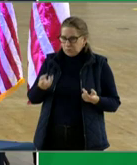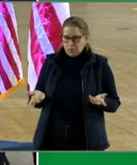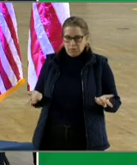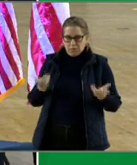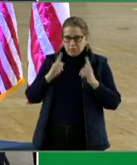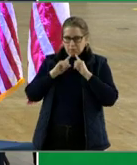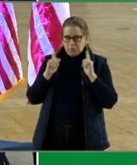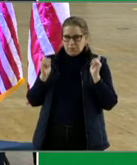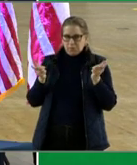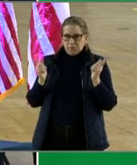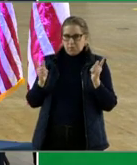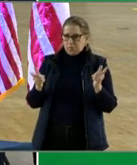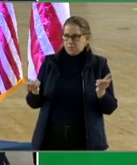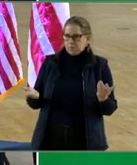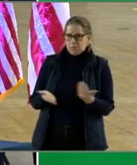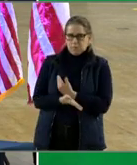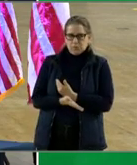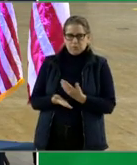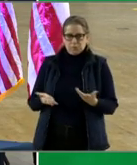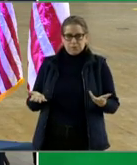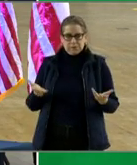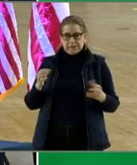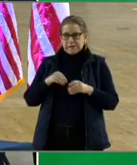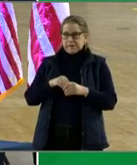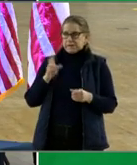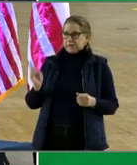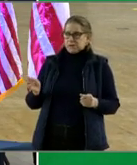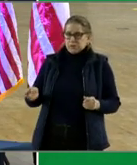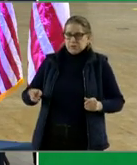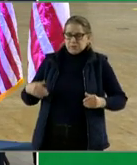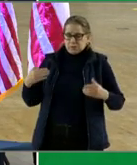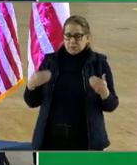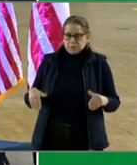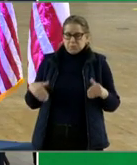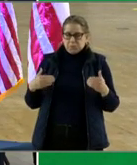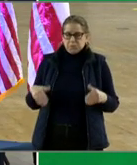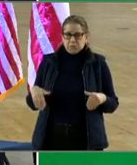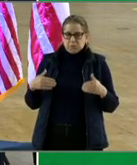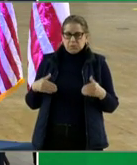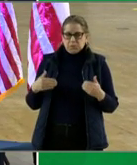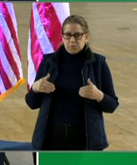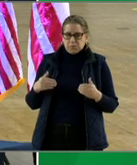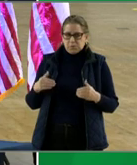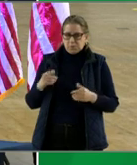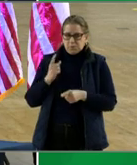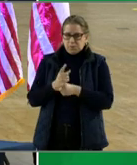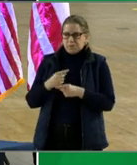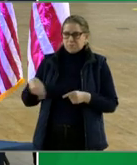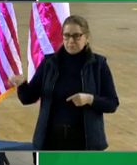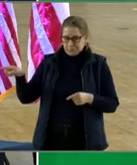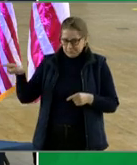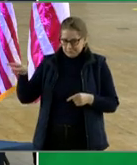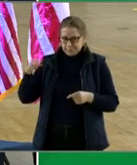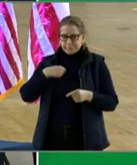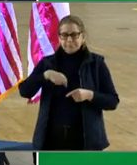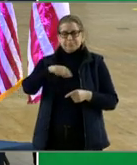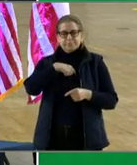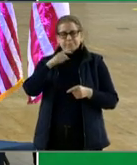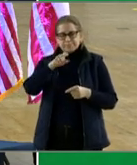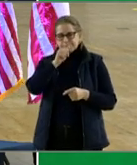in the history of the city. And you're absolutely right. We're going to get through this with flying colors. Thank you.